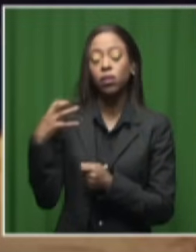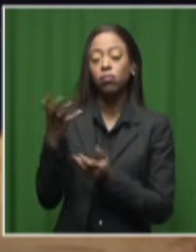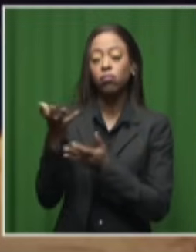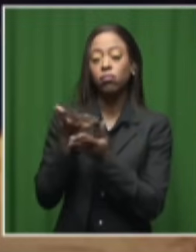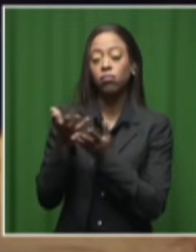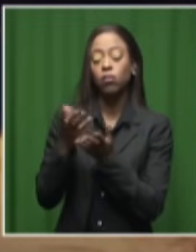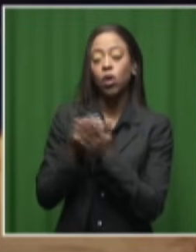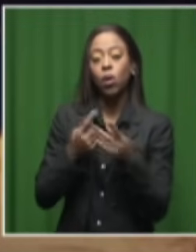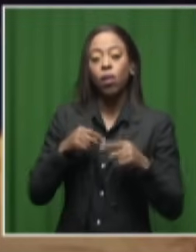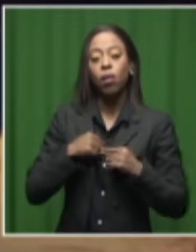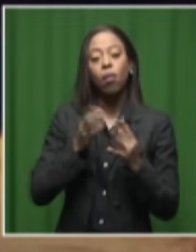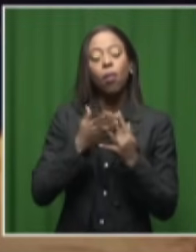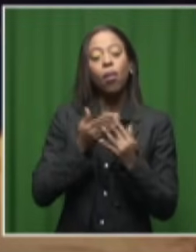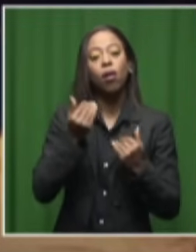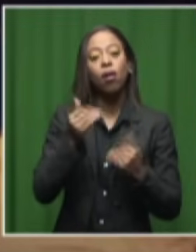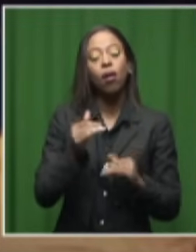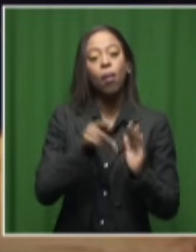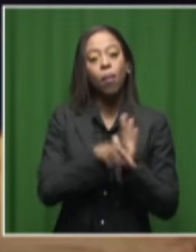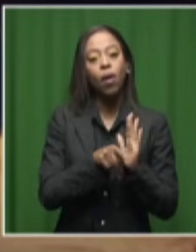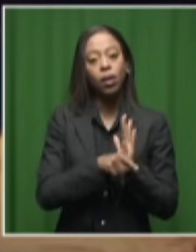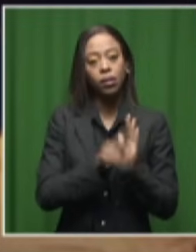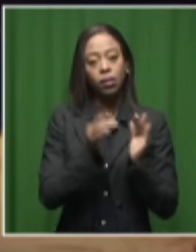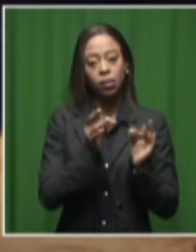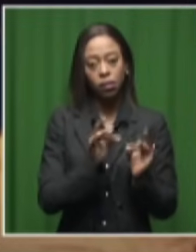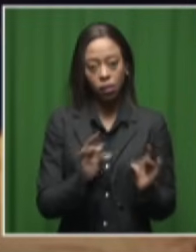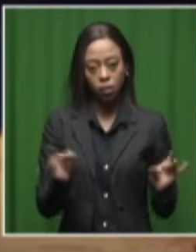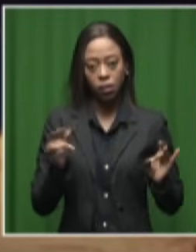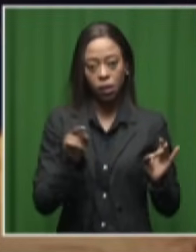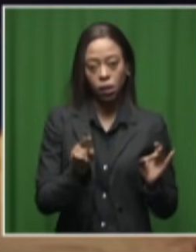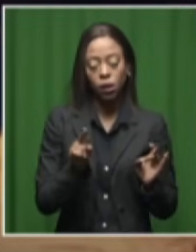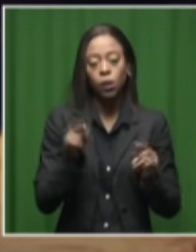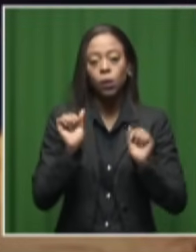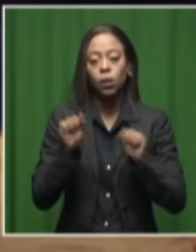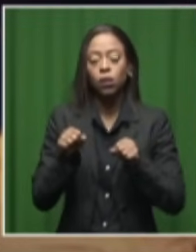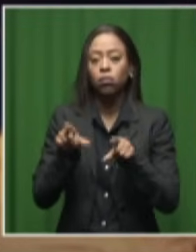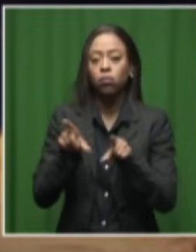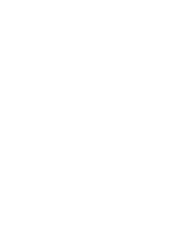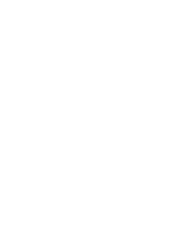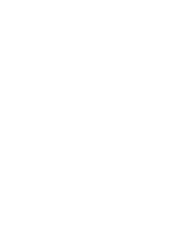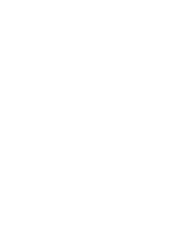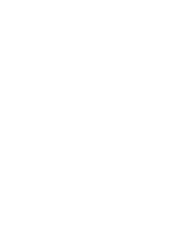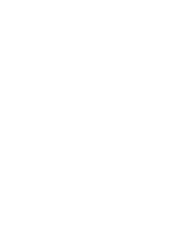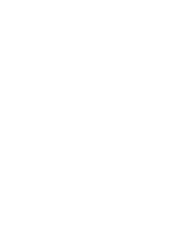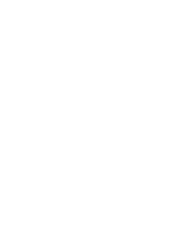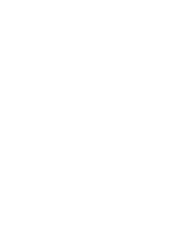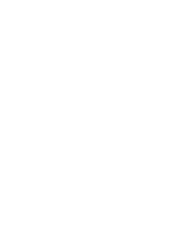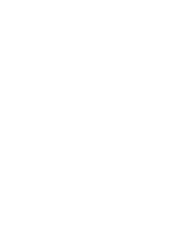about the midterm budget policy statement that he, of course, delivered yesterday.